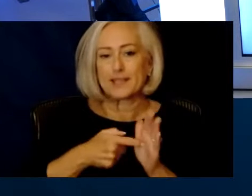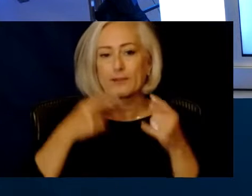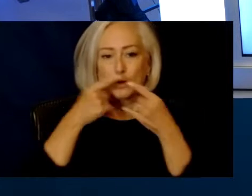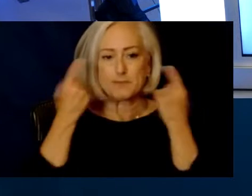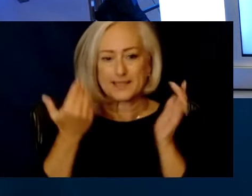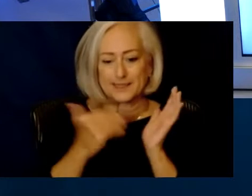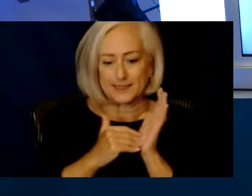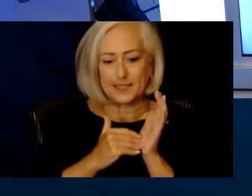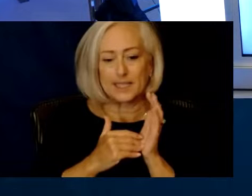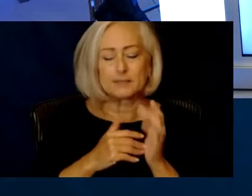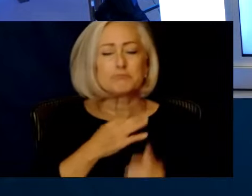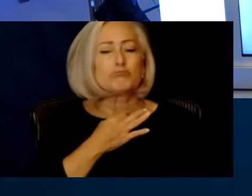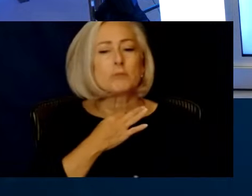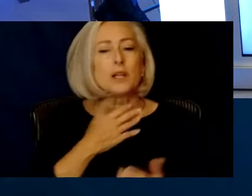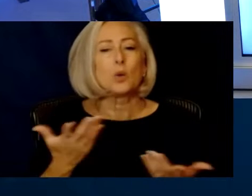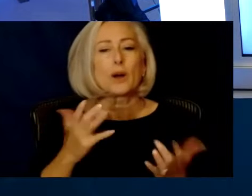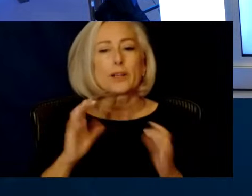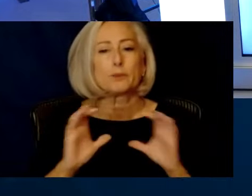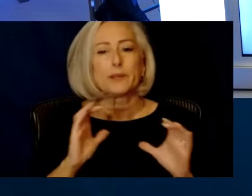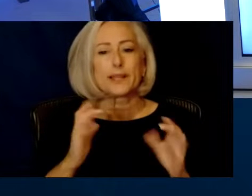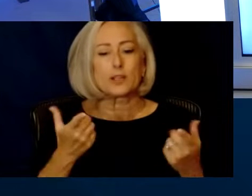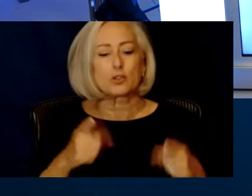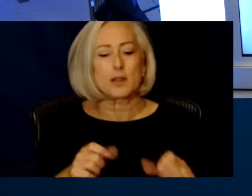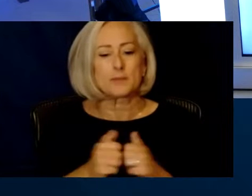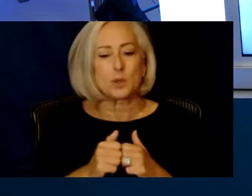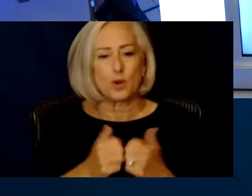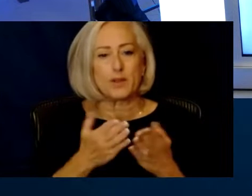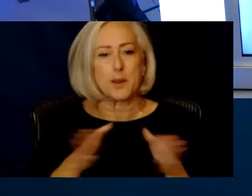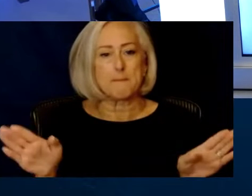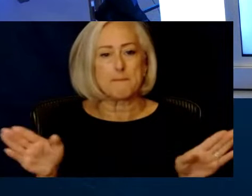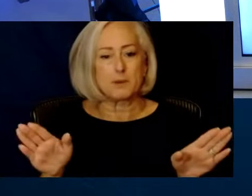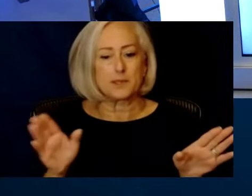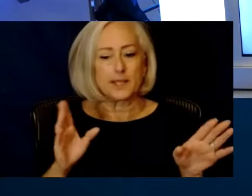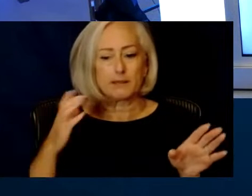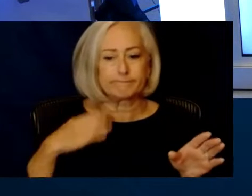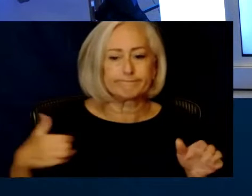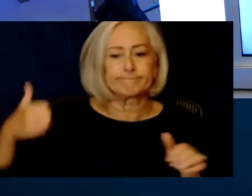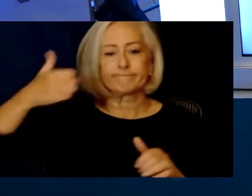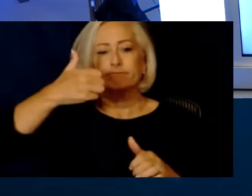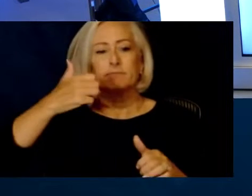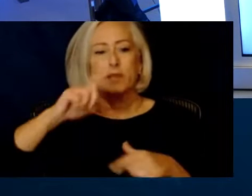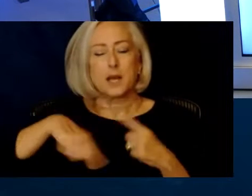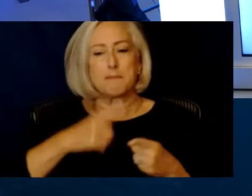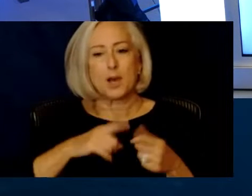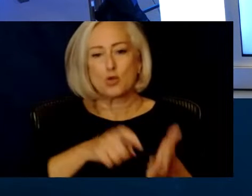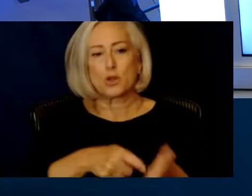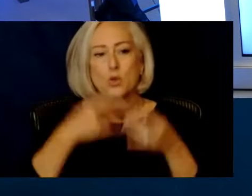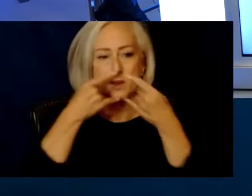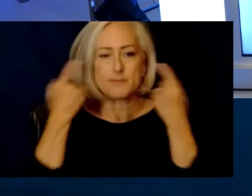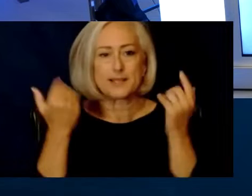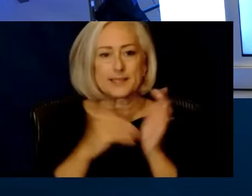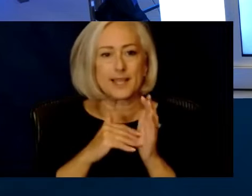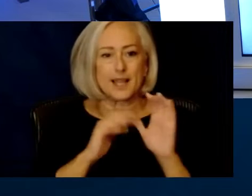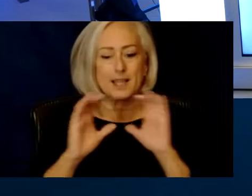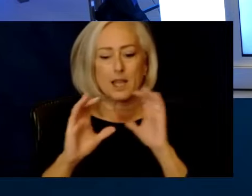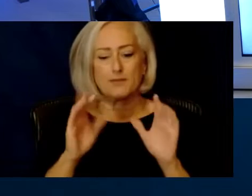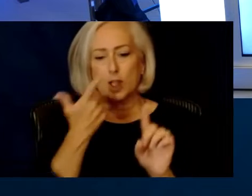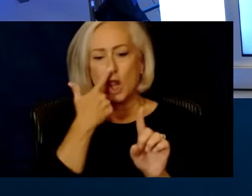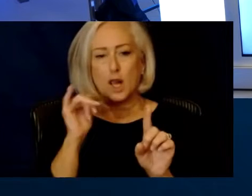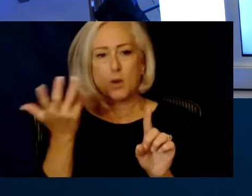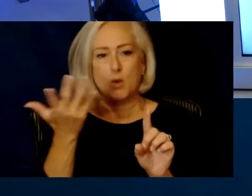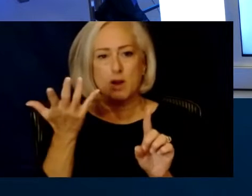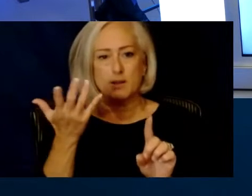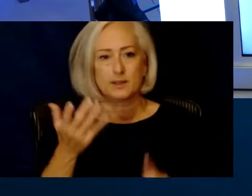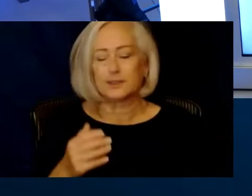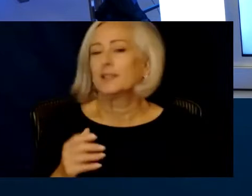communication conversations like with public officials on bringing those mandates back? What are those conversations like? Or what Let's they talk feel to, like? let's grab